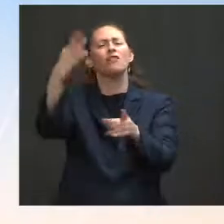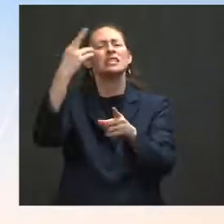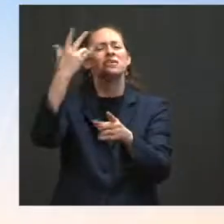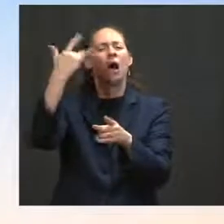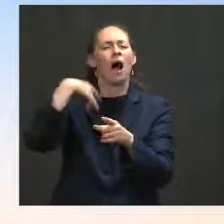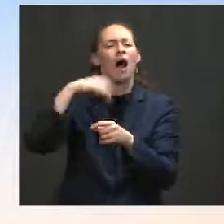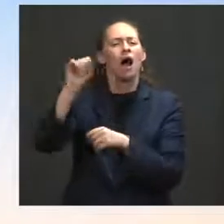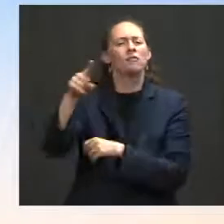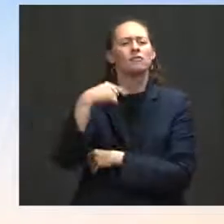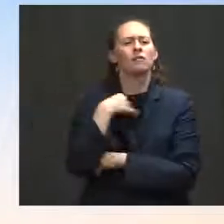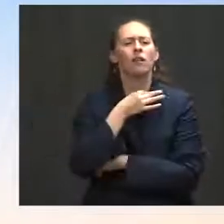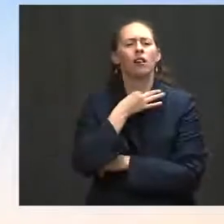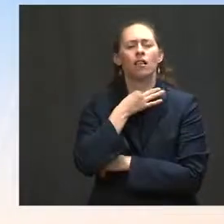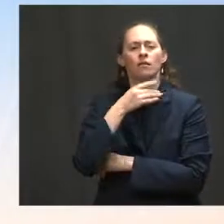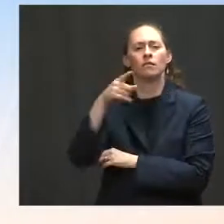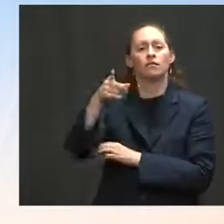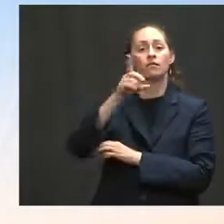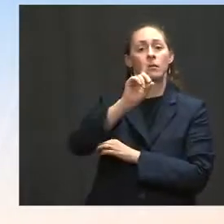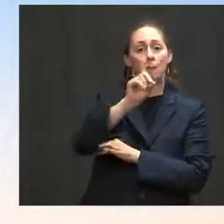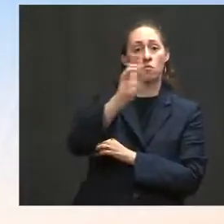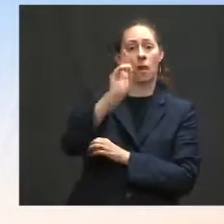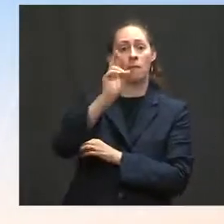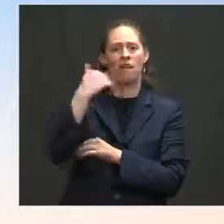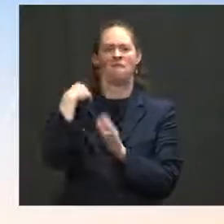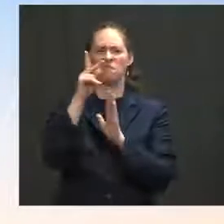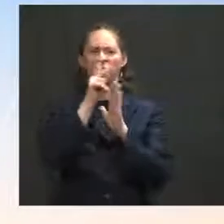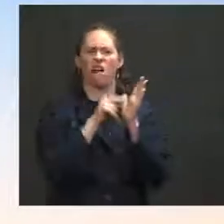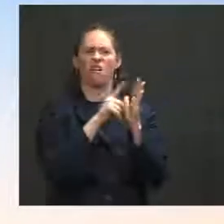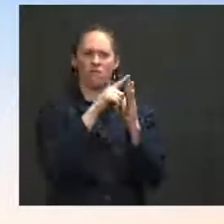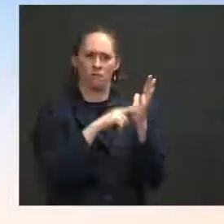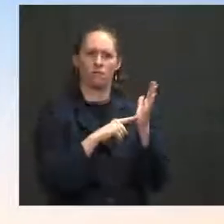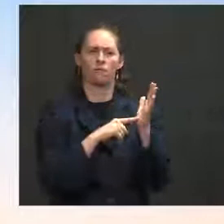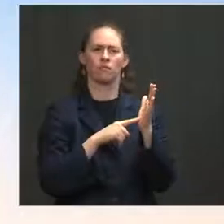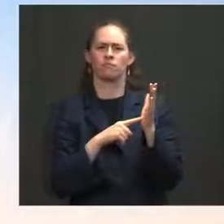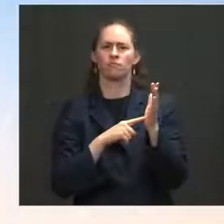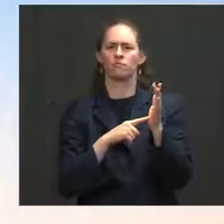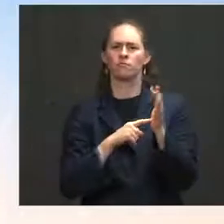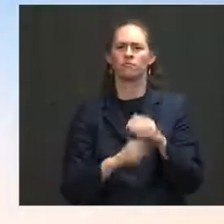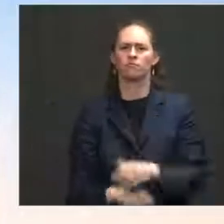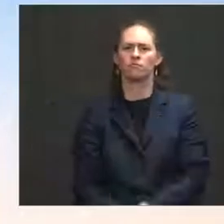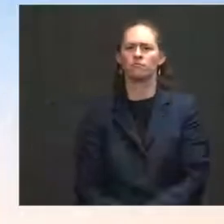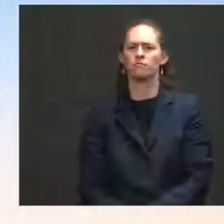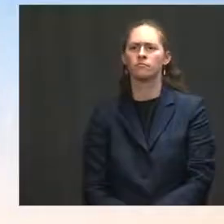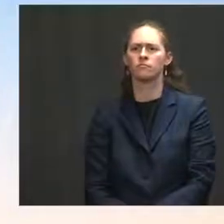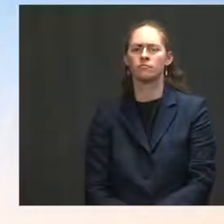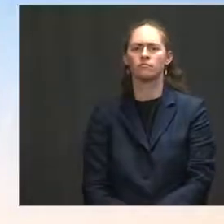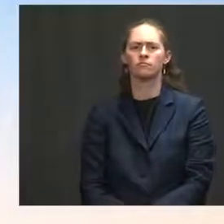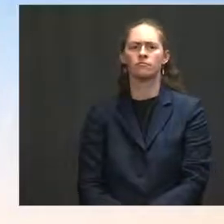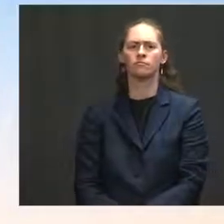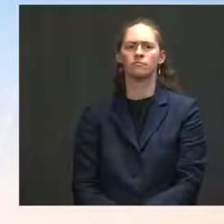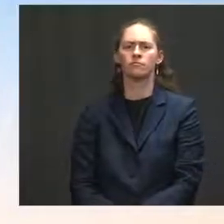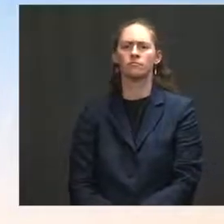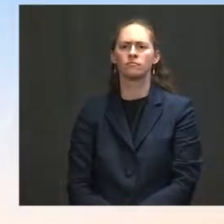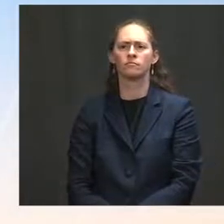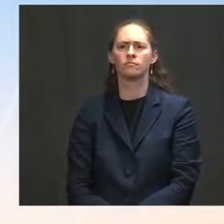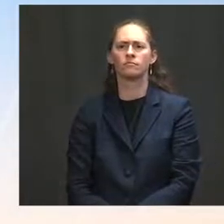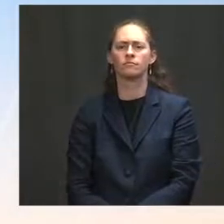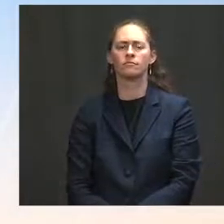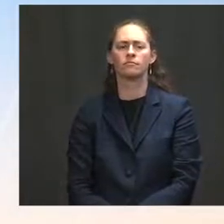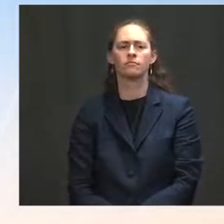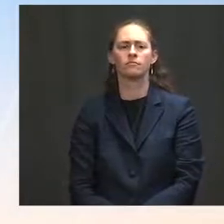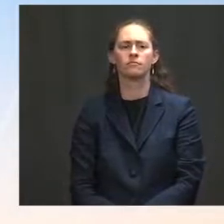Policy Center had a report the other day on the debt limit. Treasury has been unclear on when exactly the X date